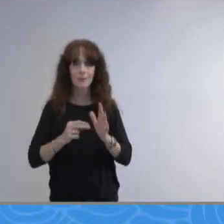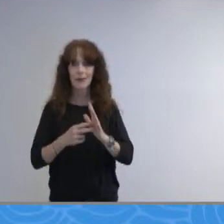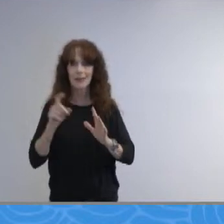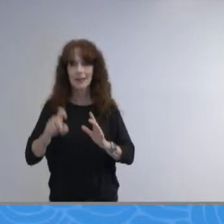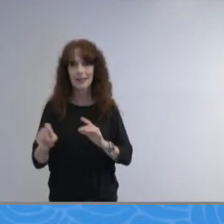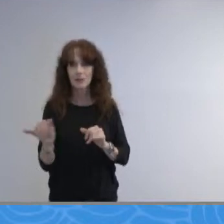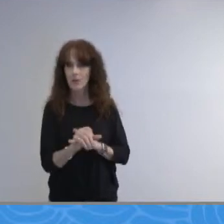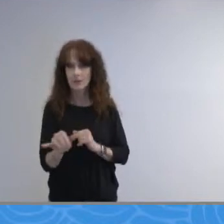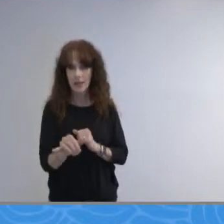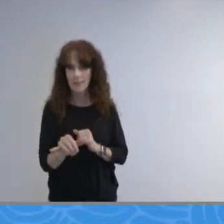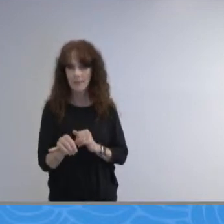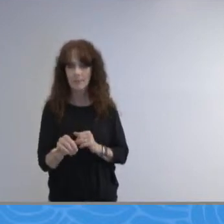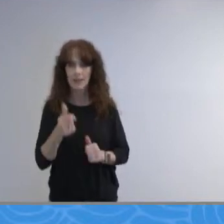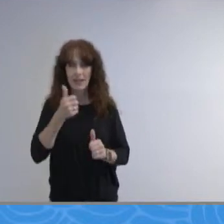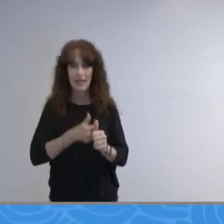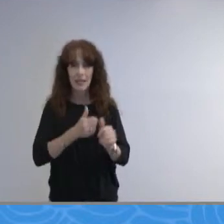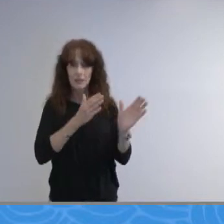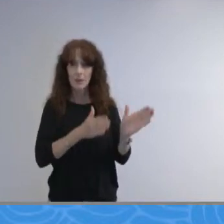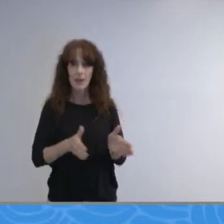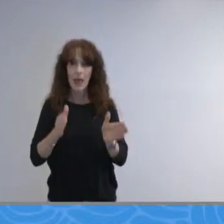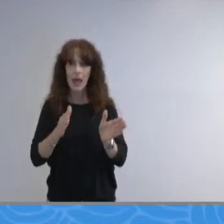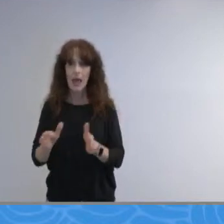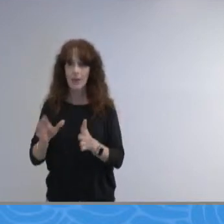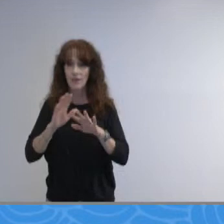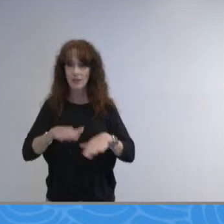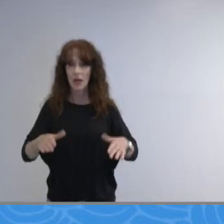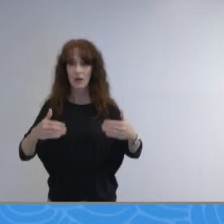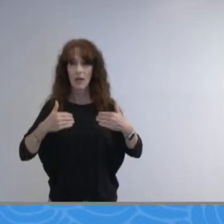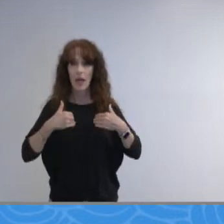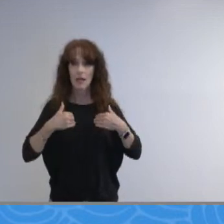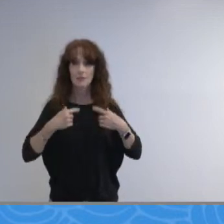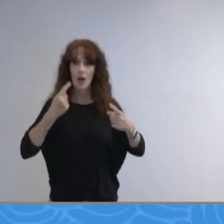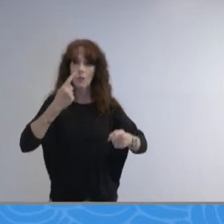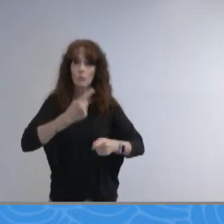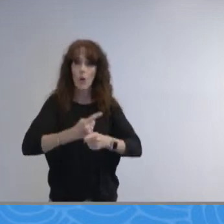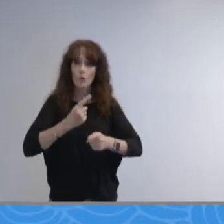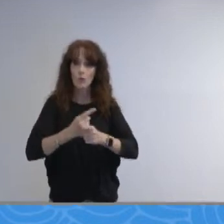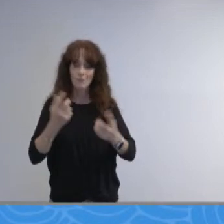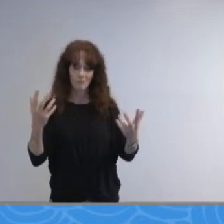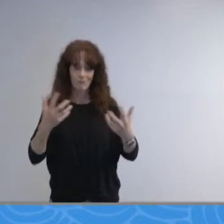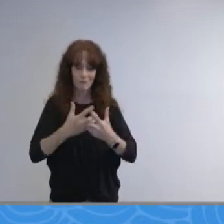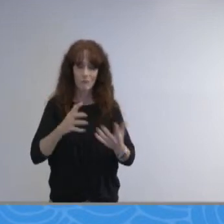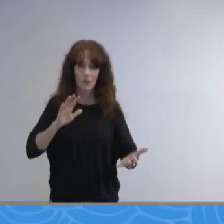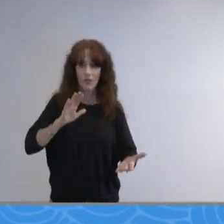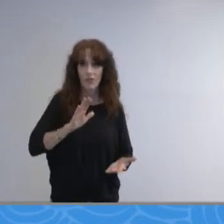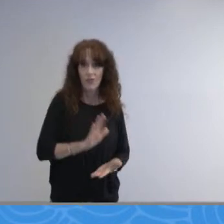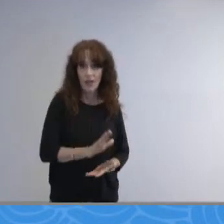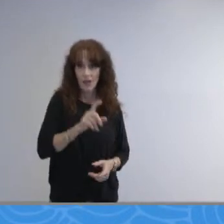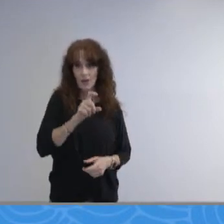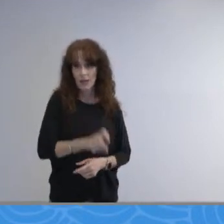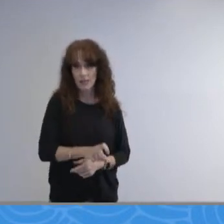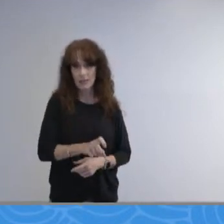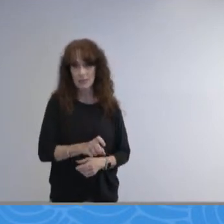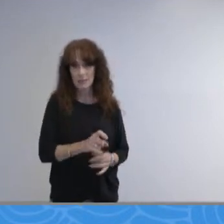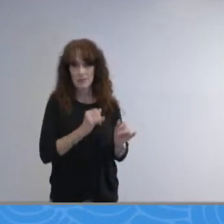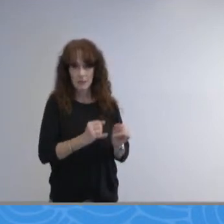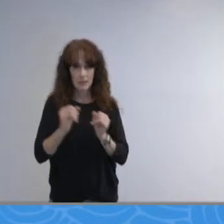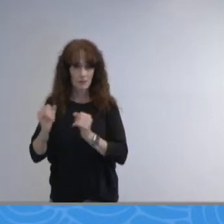same. So each plan that the child has to be appropriate for him or her based on their needs.